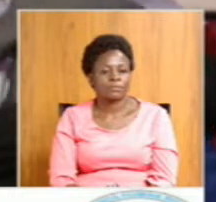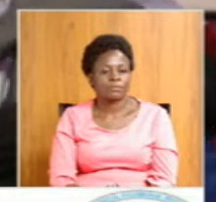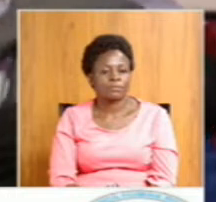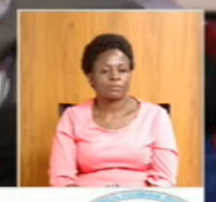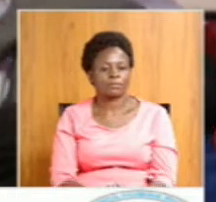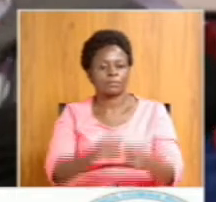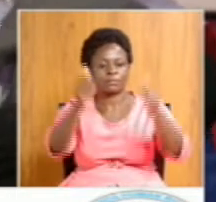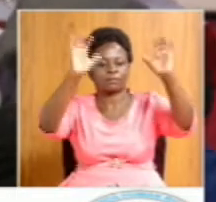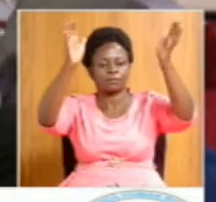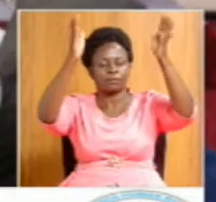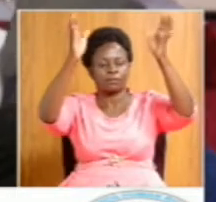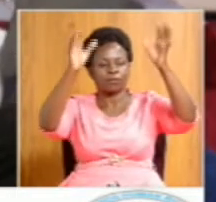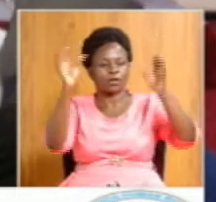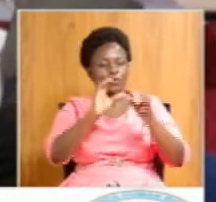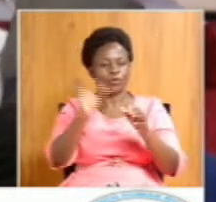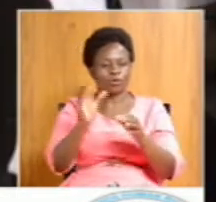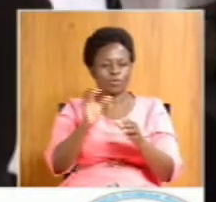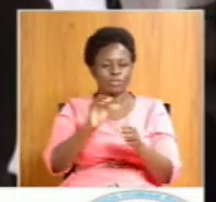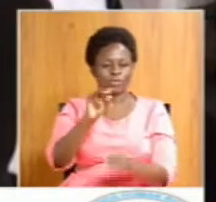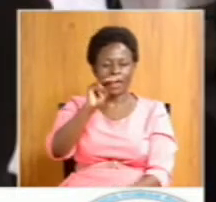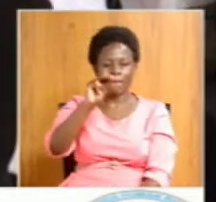another round of applause to Commissioner Medi Malumba